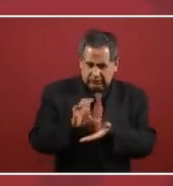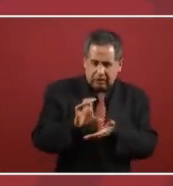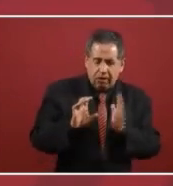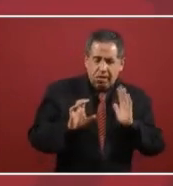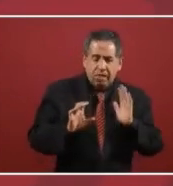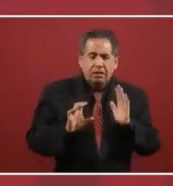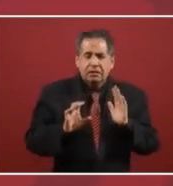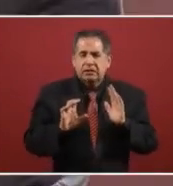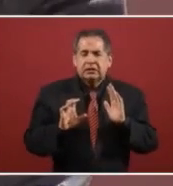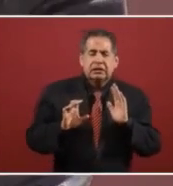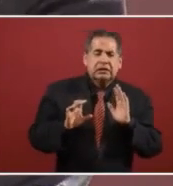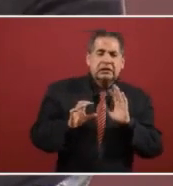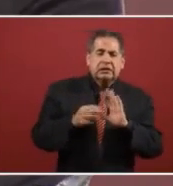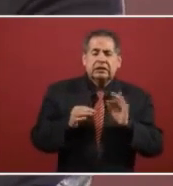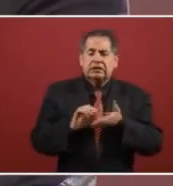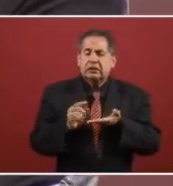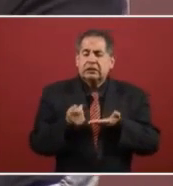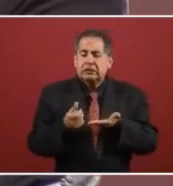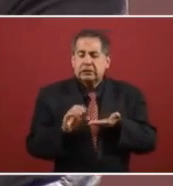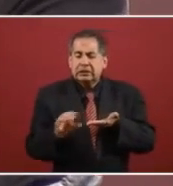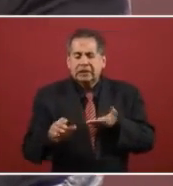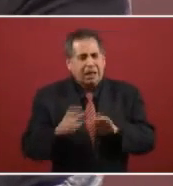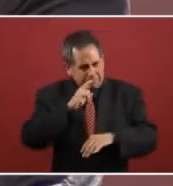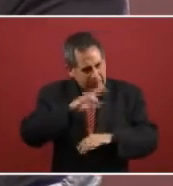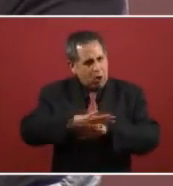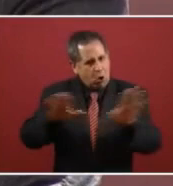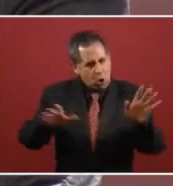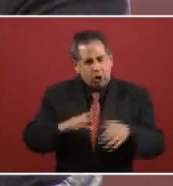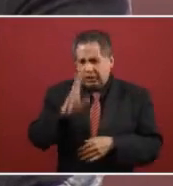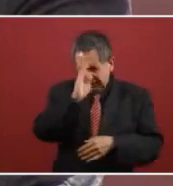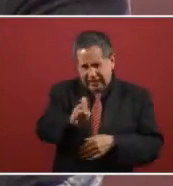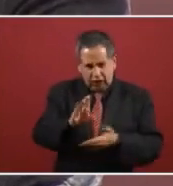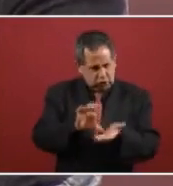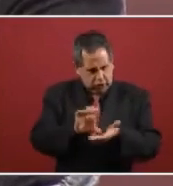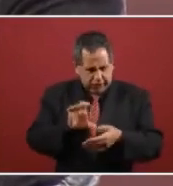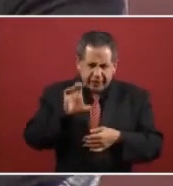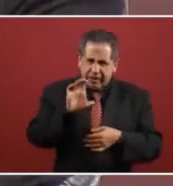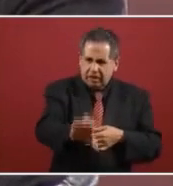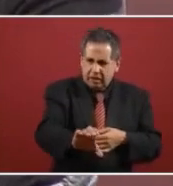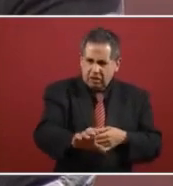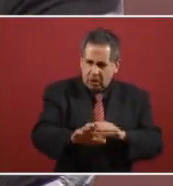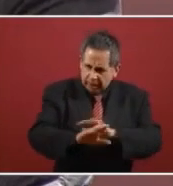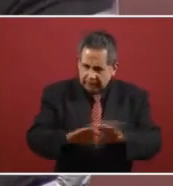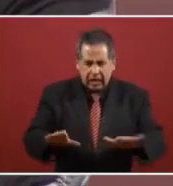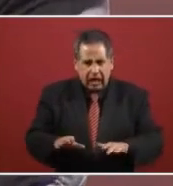his benefits? Why not give him